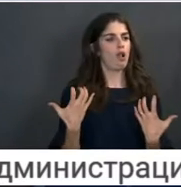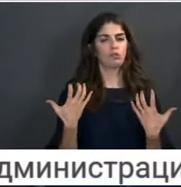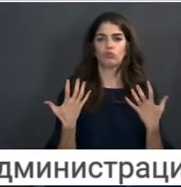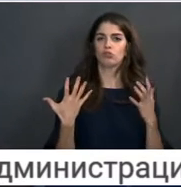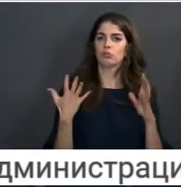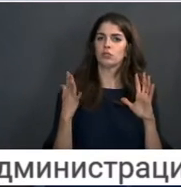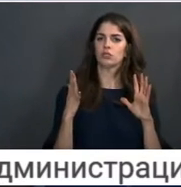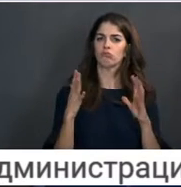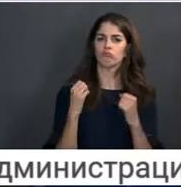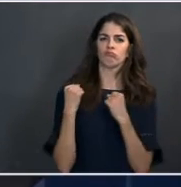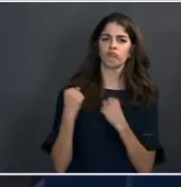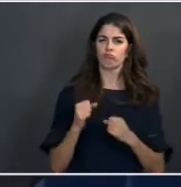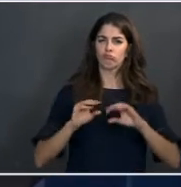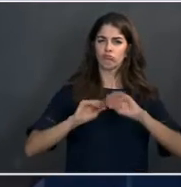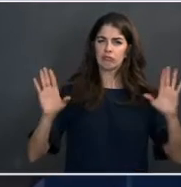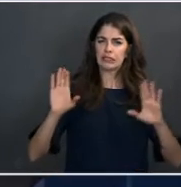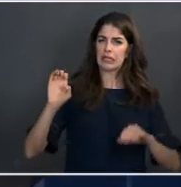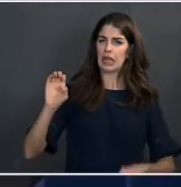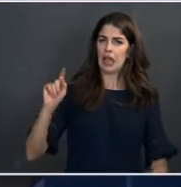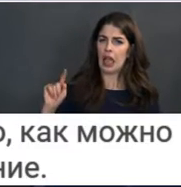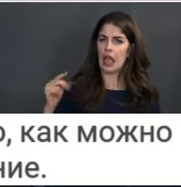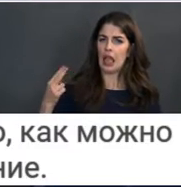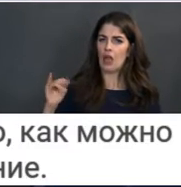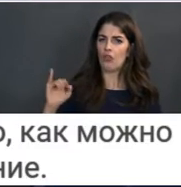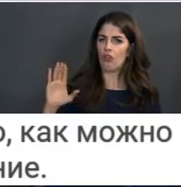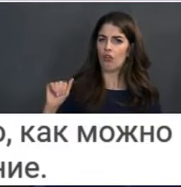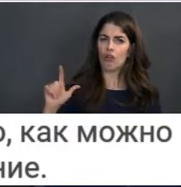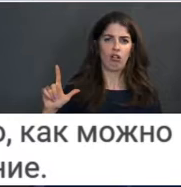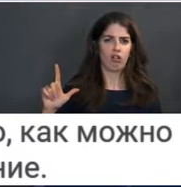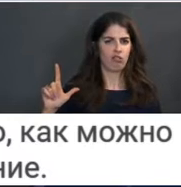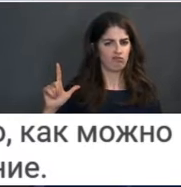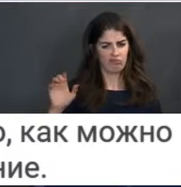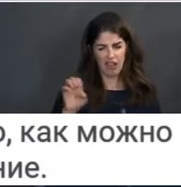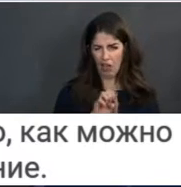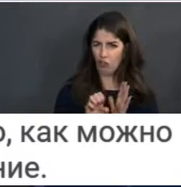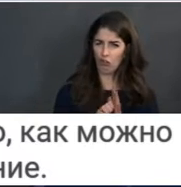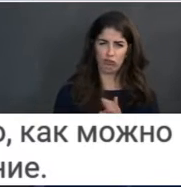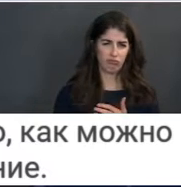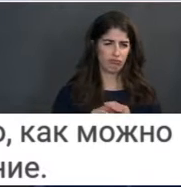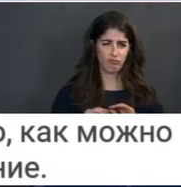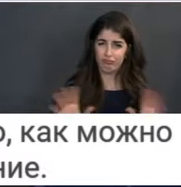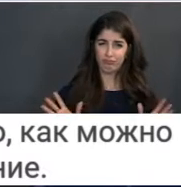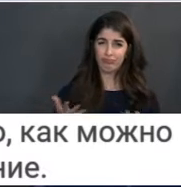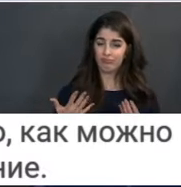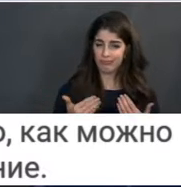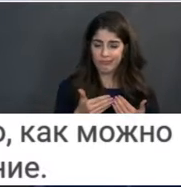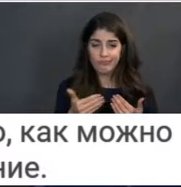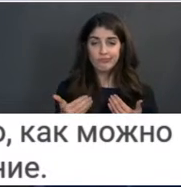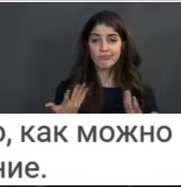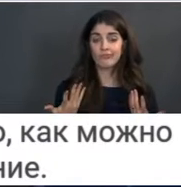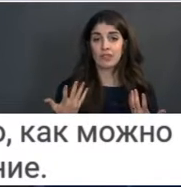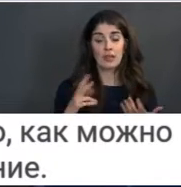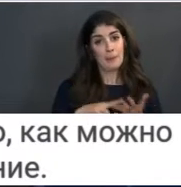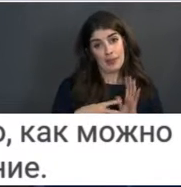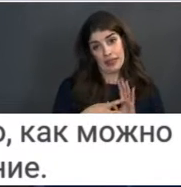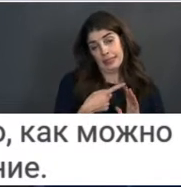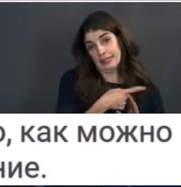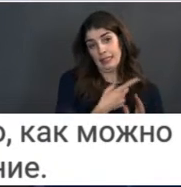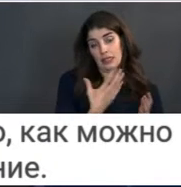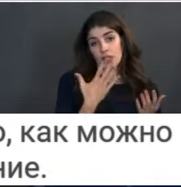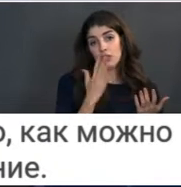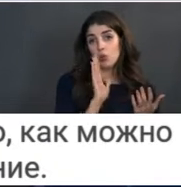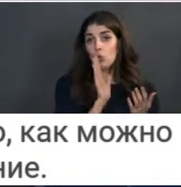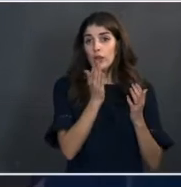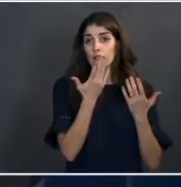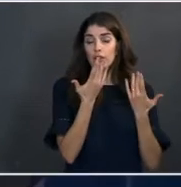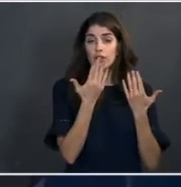ethically vigorous administration in history, and that includes restrictions on how his image